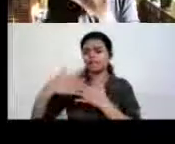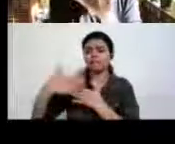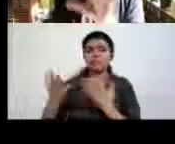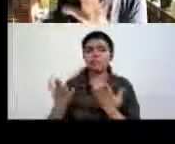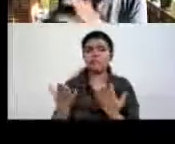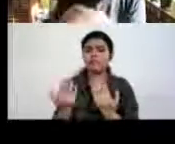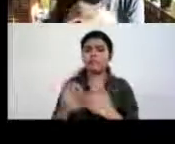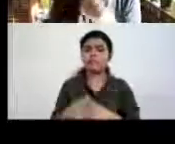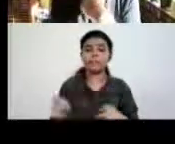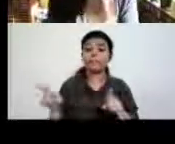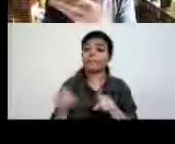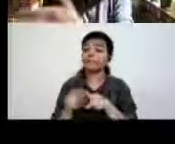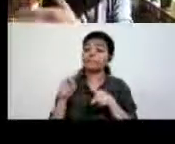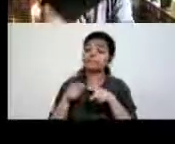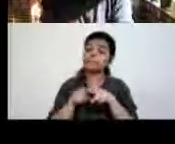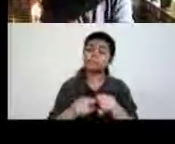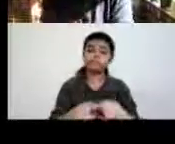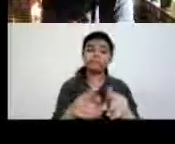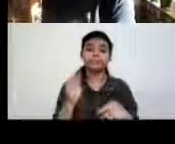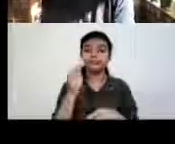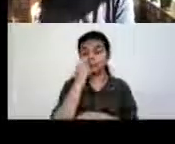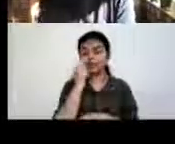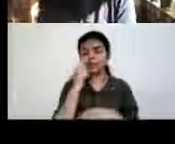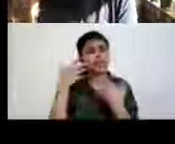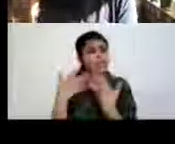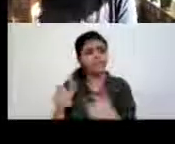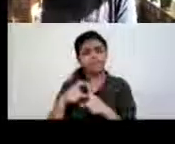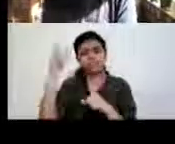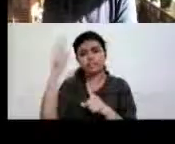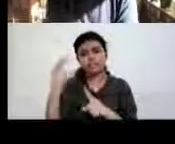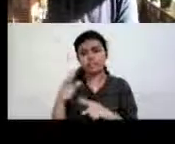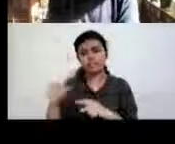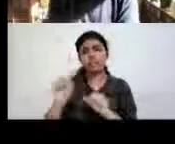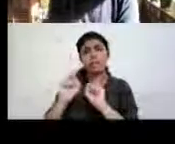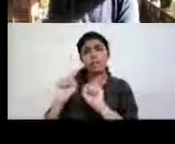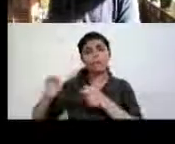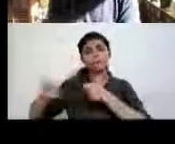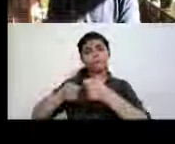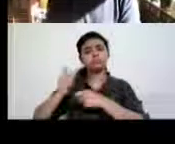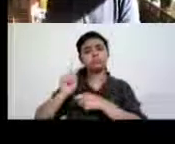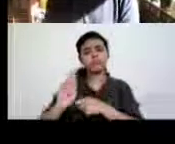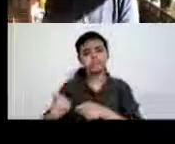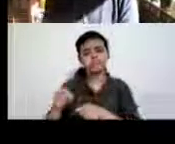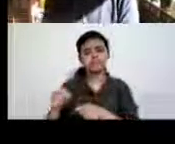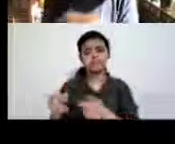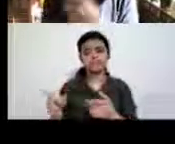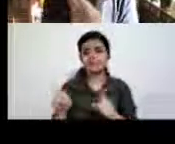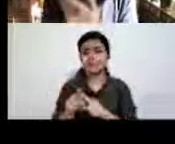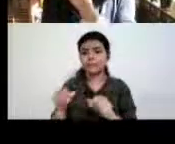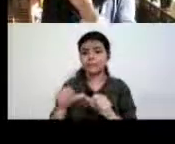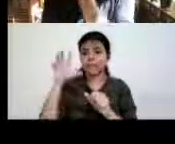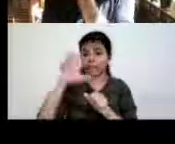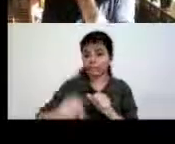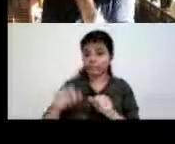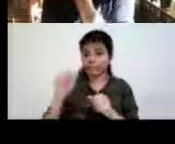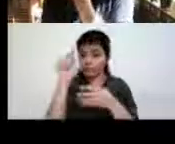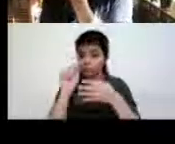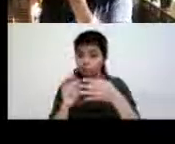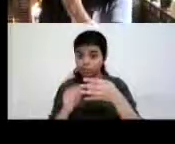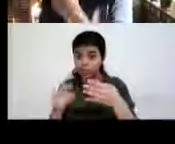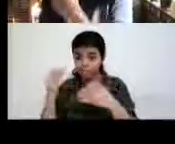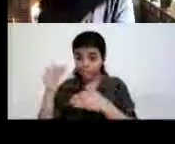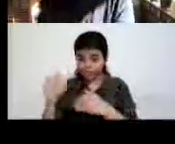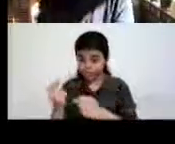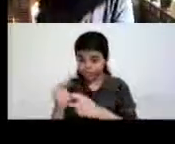But in the same time, he or she has to maintain that those accessible parameters are still